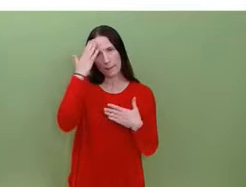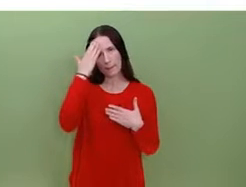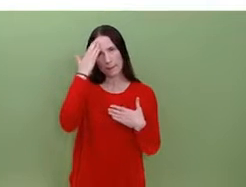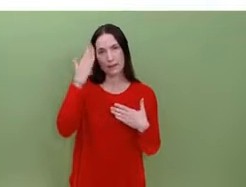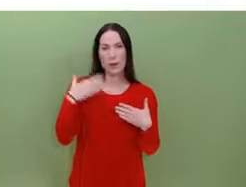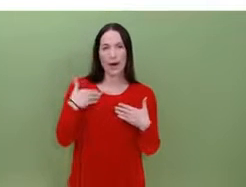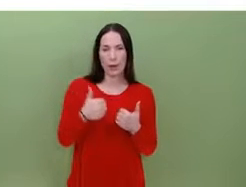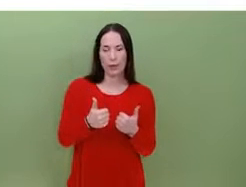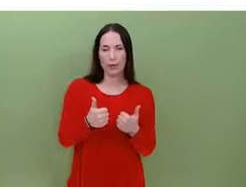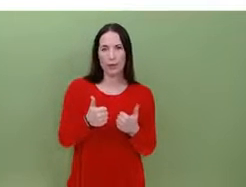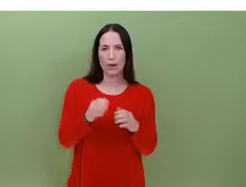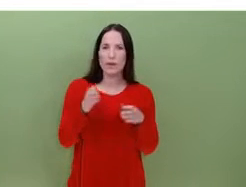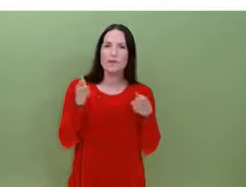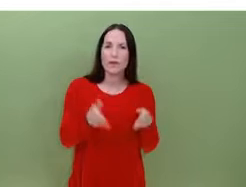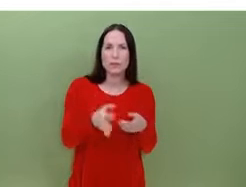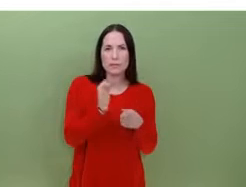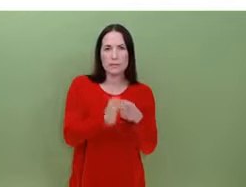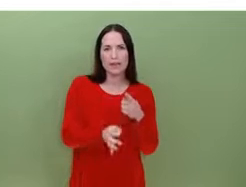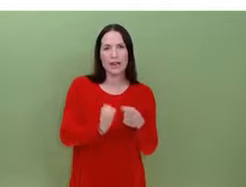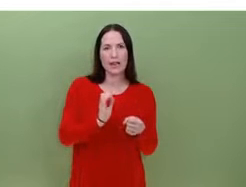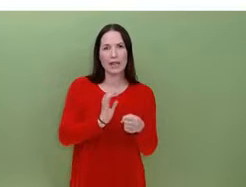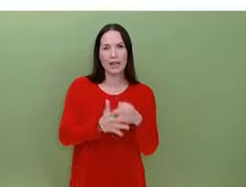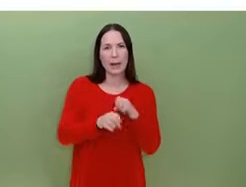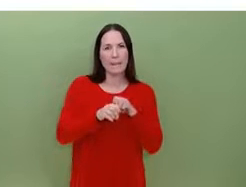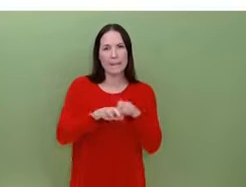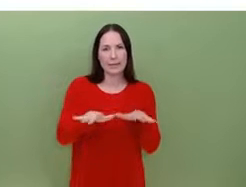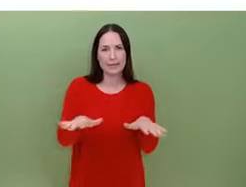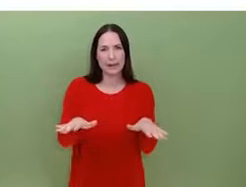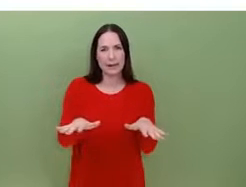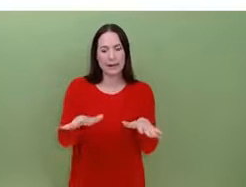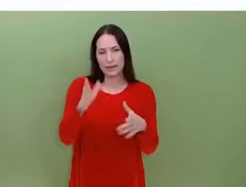focus on the pandemic and what we've learned and how we can help.